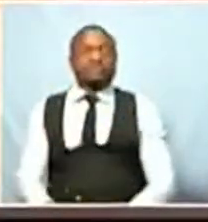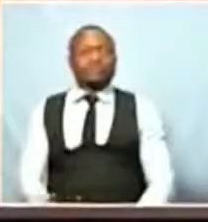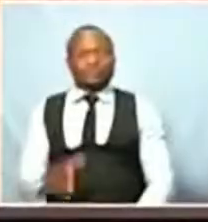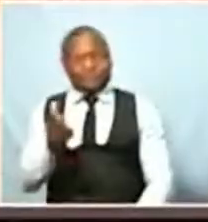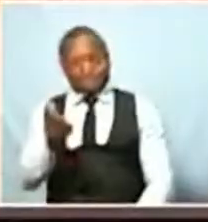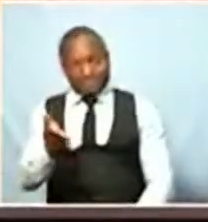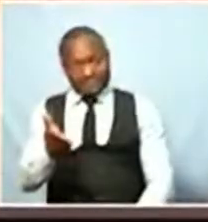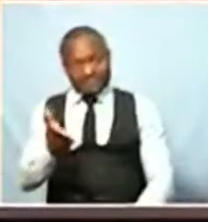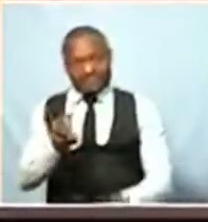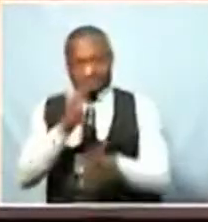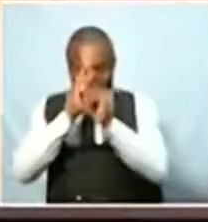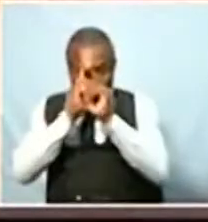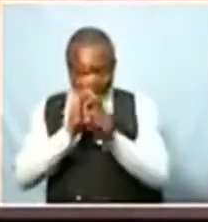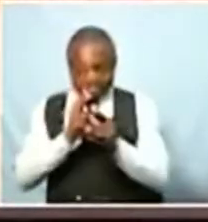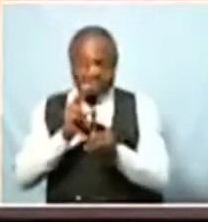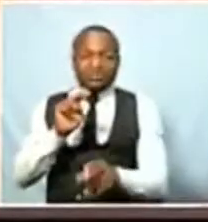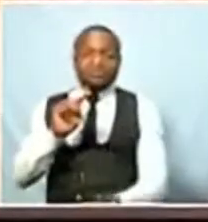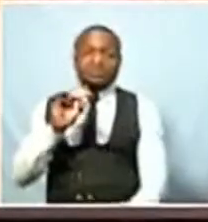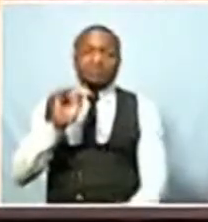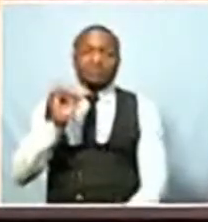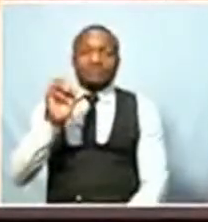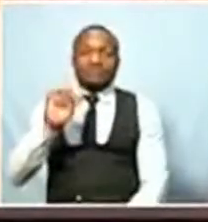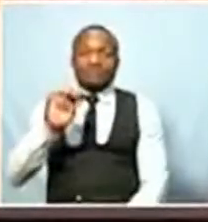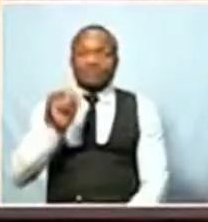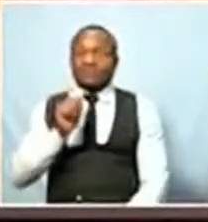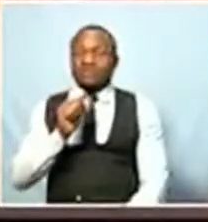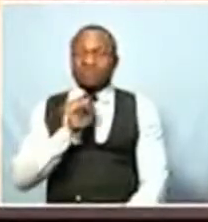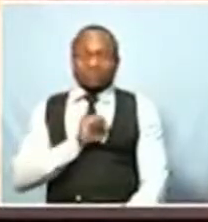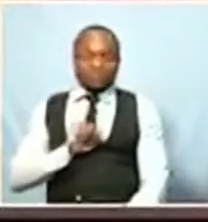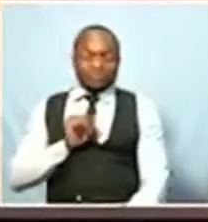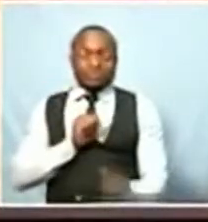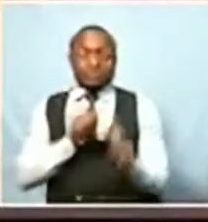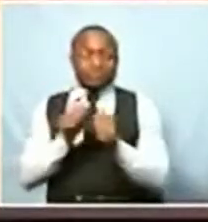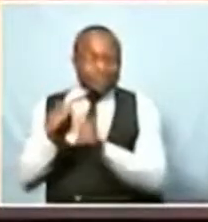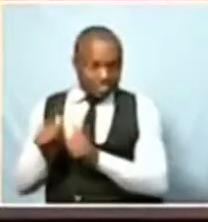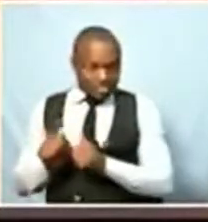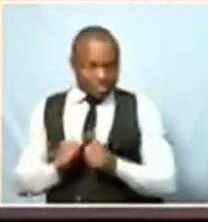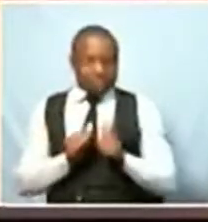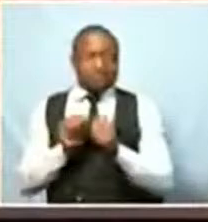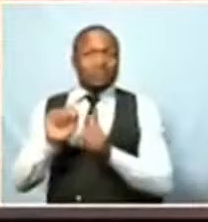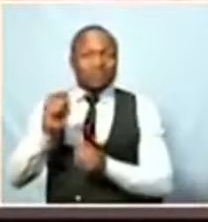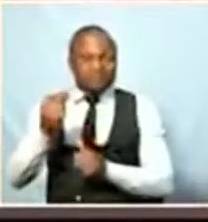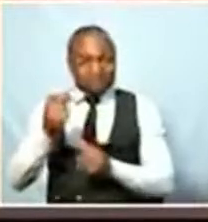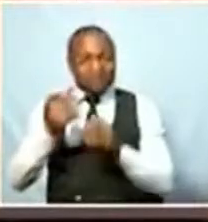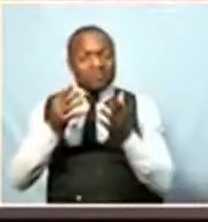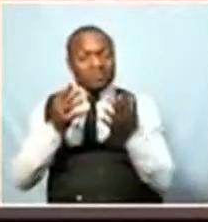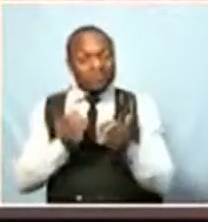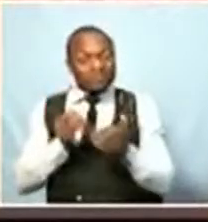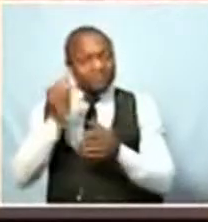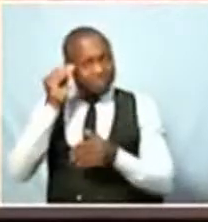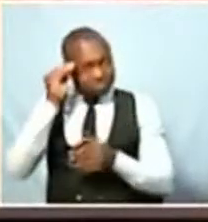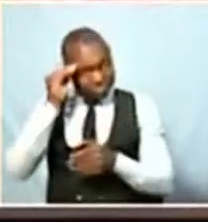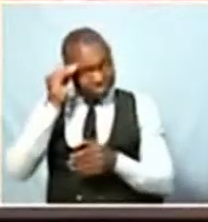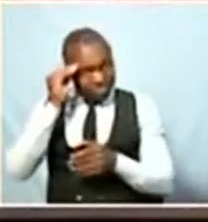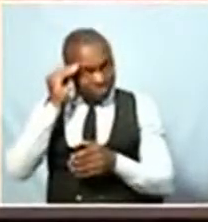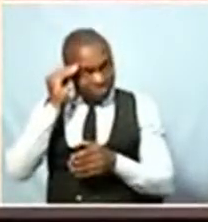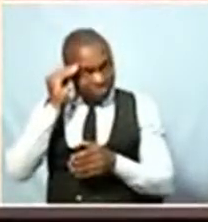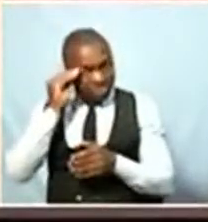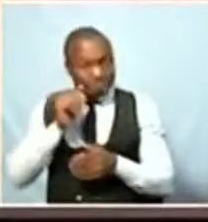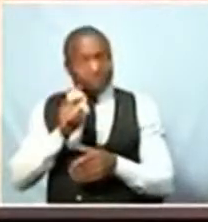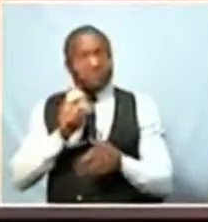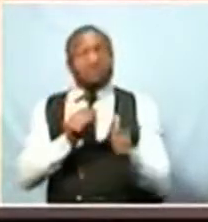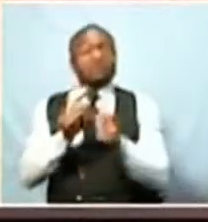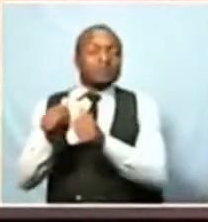Yes, Honorable Member. Okay, sorry, Acting AG. I just want to find out on behalf of the honorable members, you have been in an